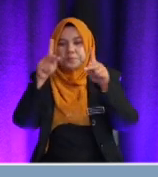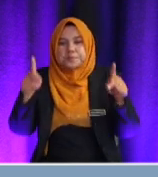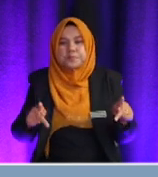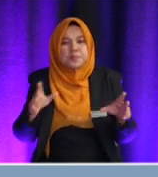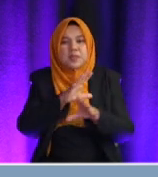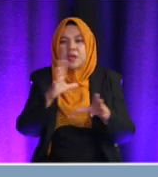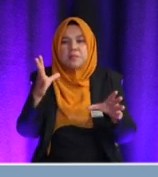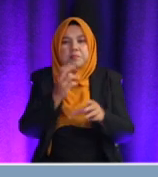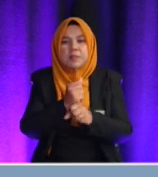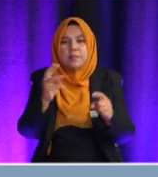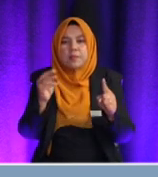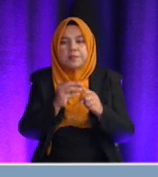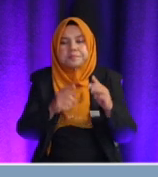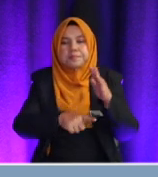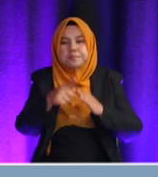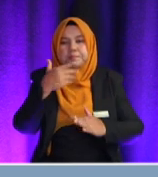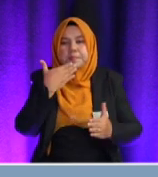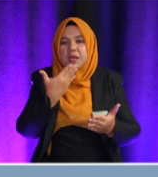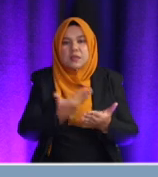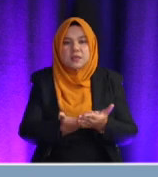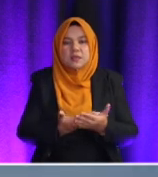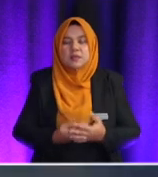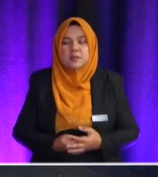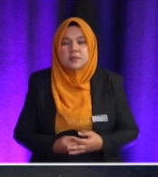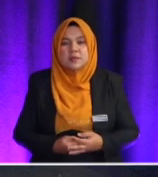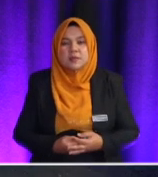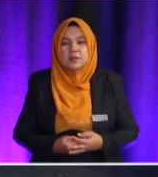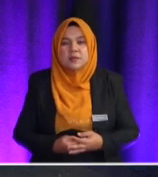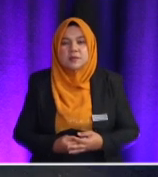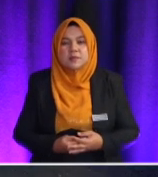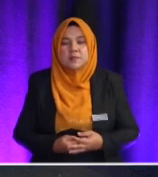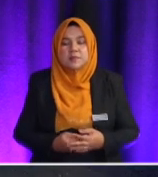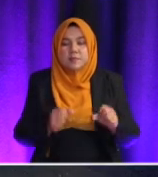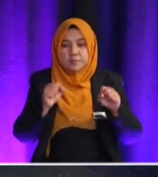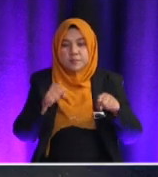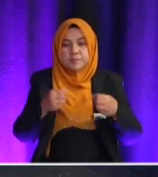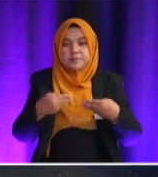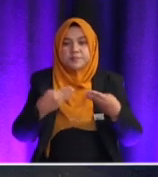your your opinion. All right. And maybe we can give her one.